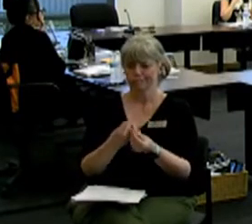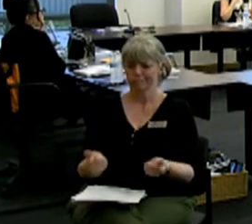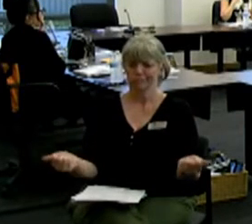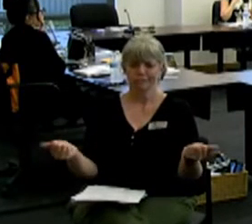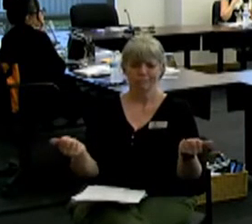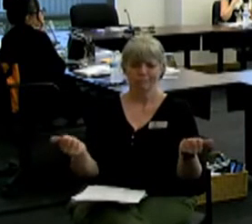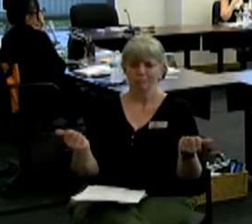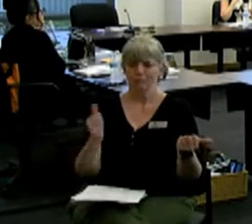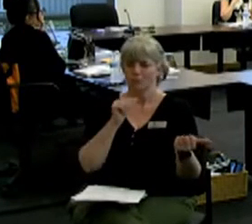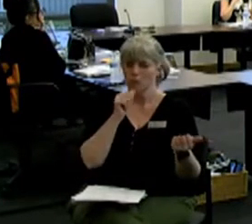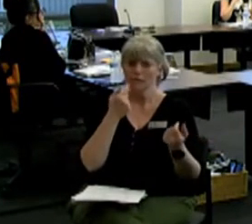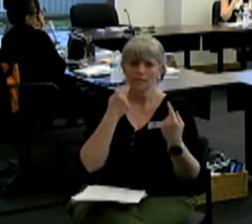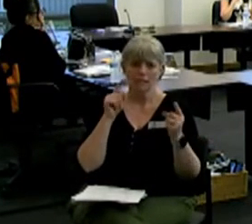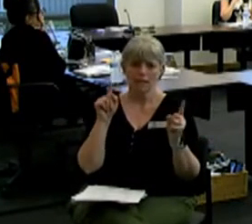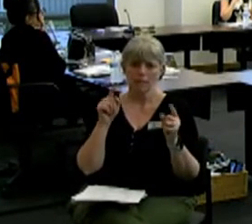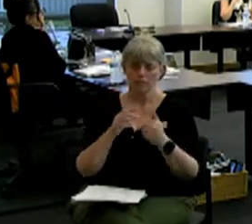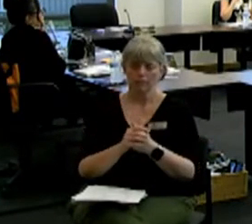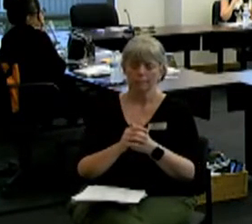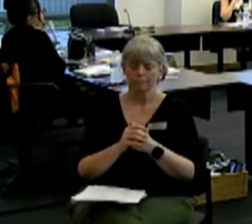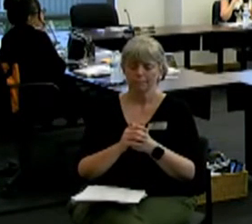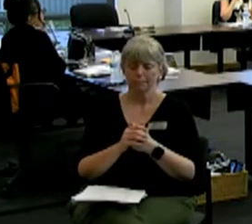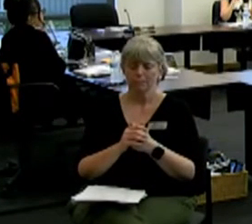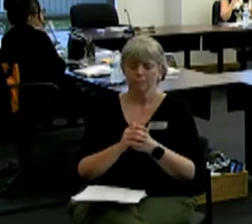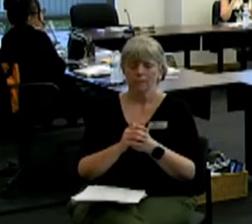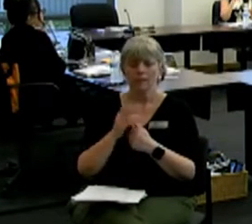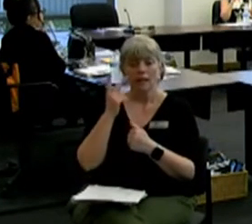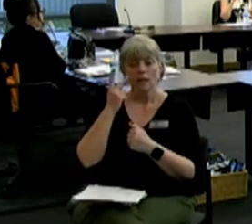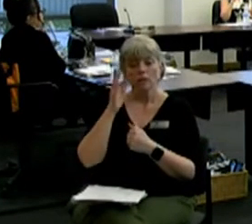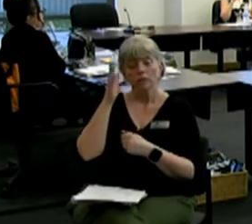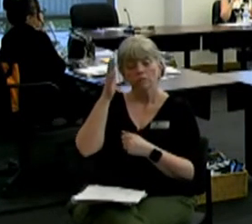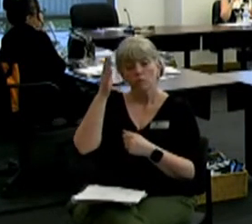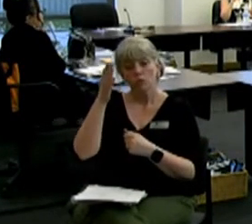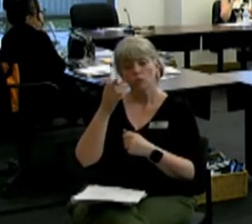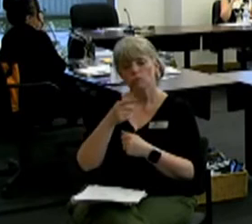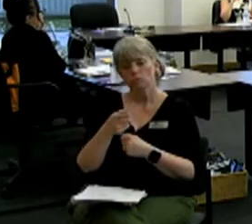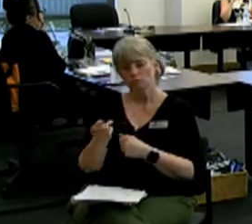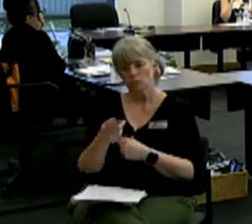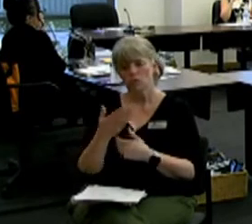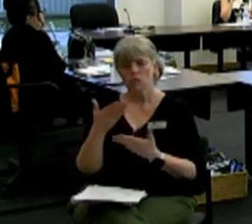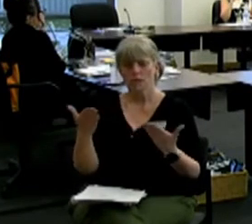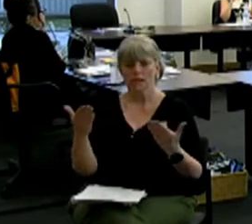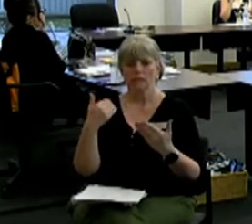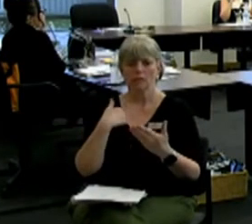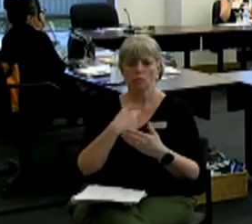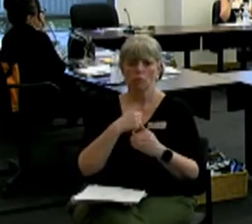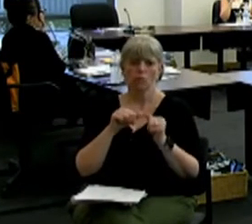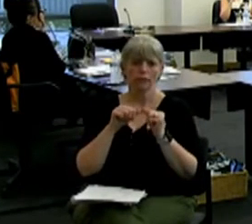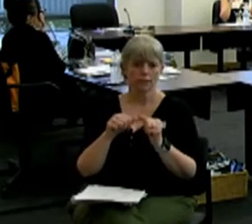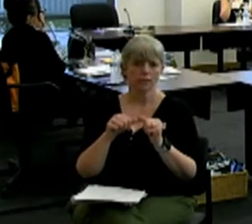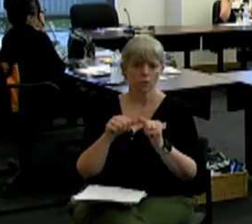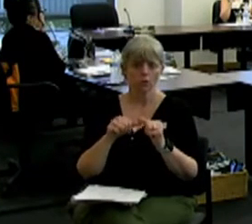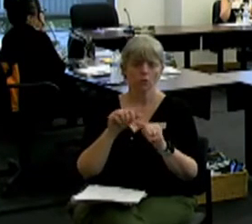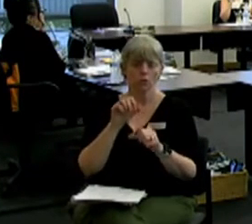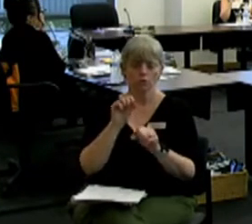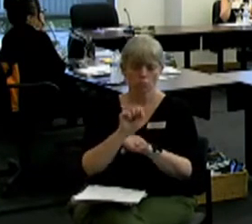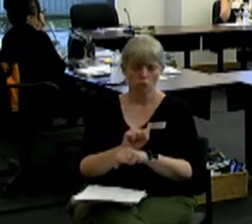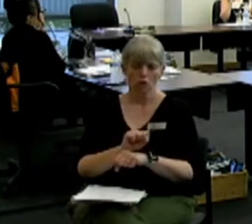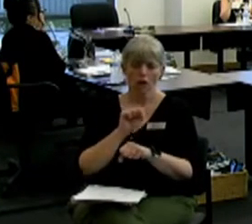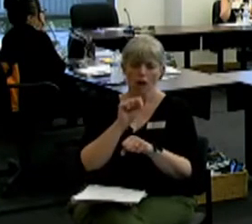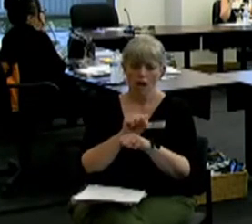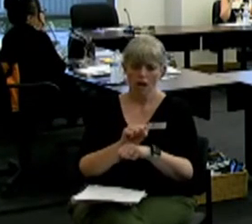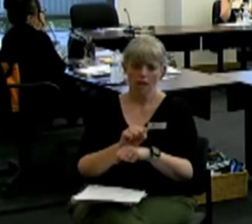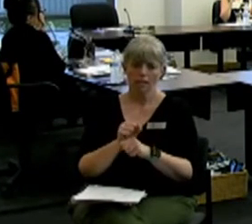of making that successful right away. So as I look to the future, those are the things that I think we can continue to do and grow the